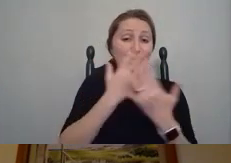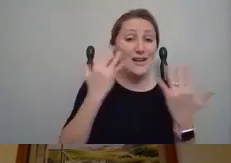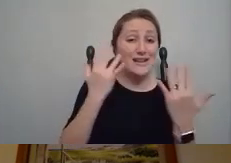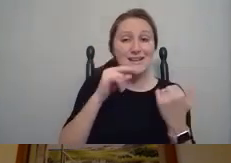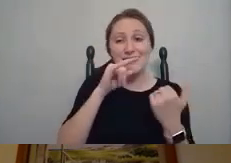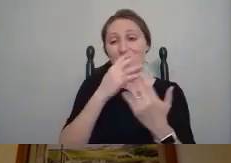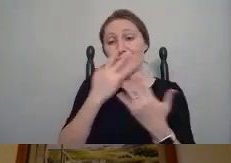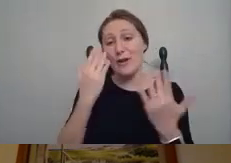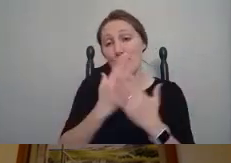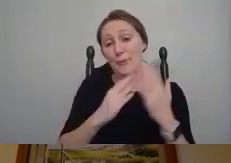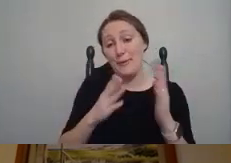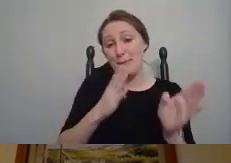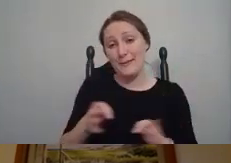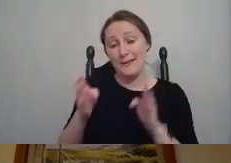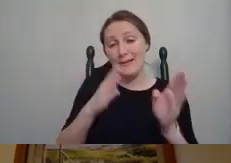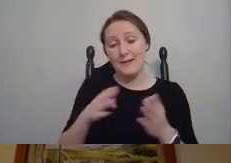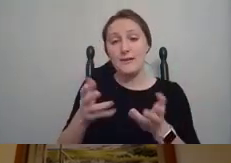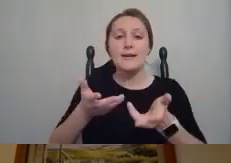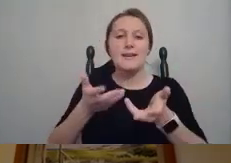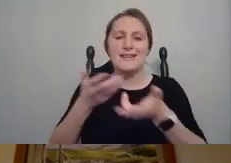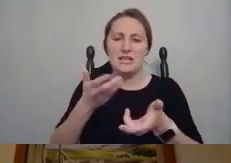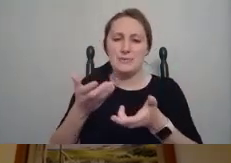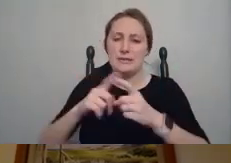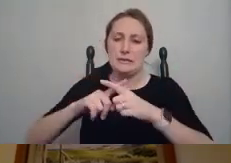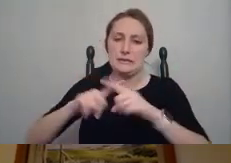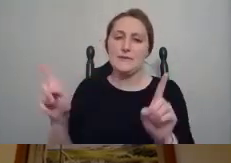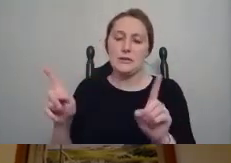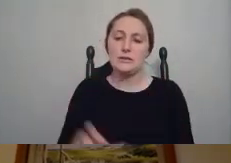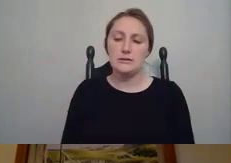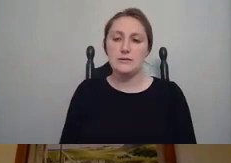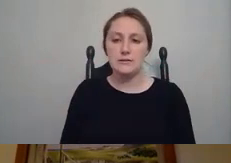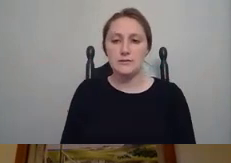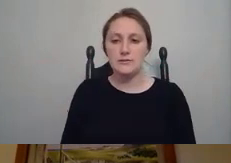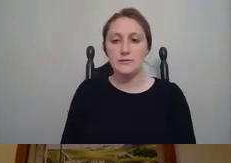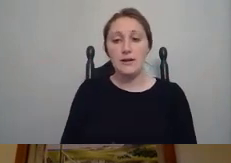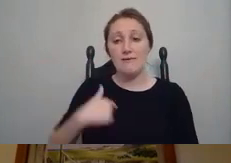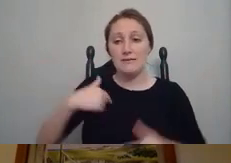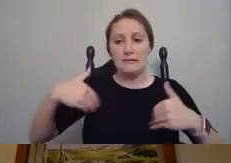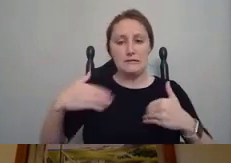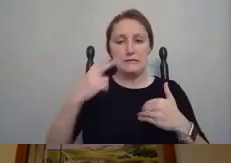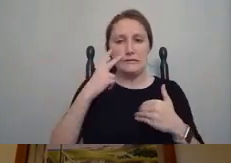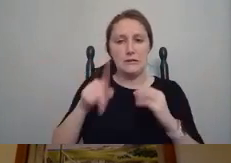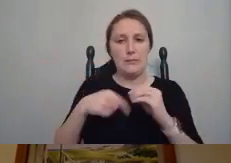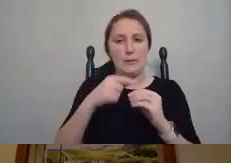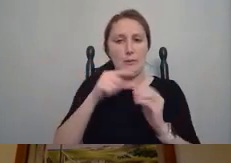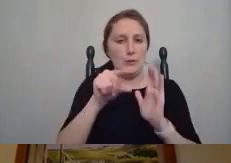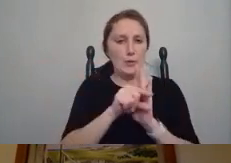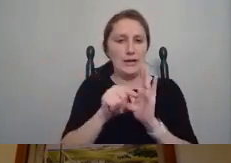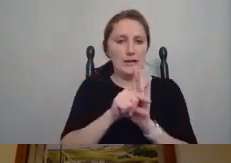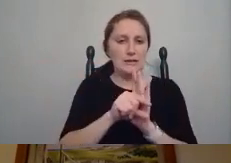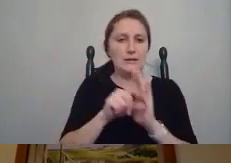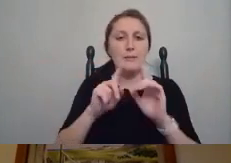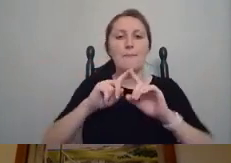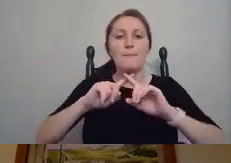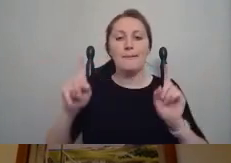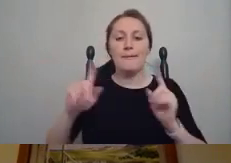plan. Engagement is something different. I haven't seen anything about grades, but how